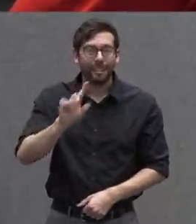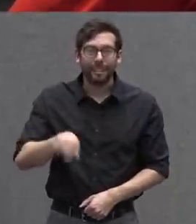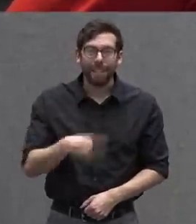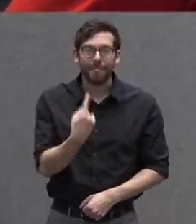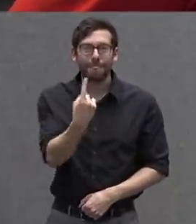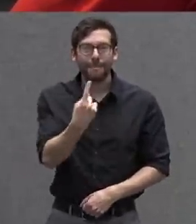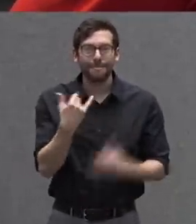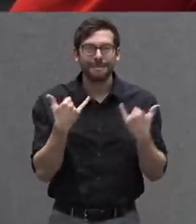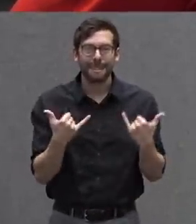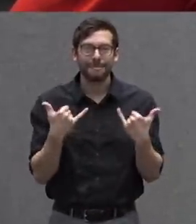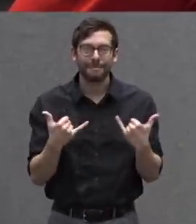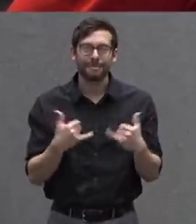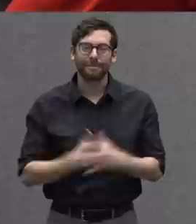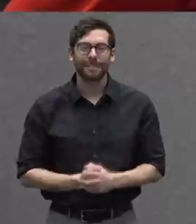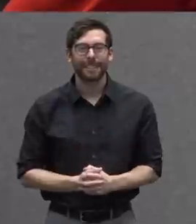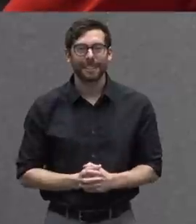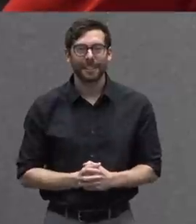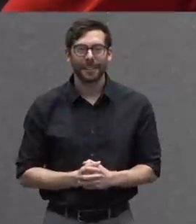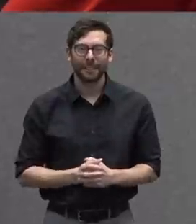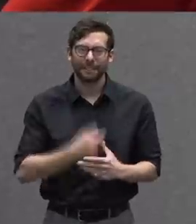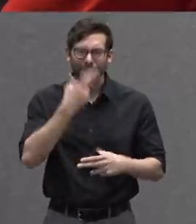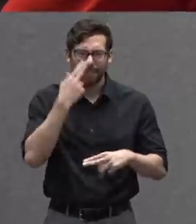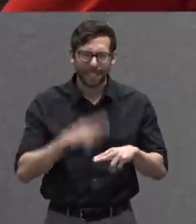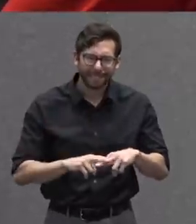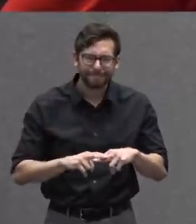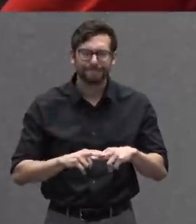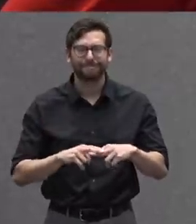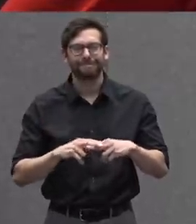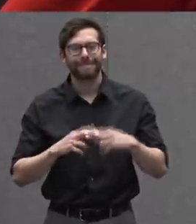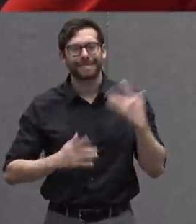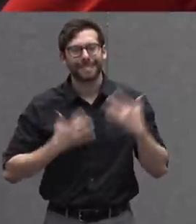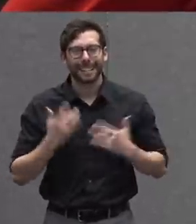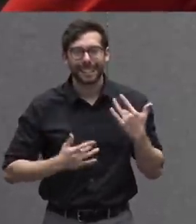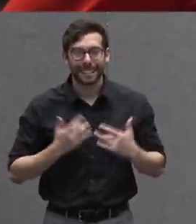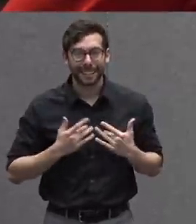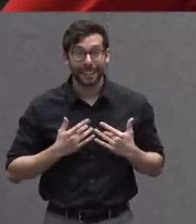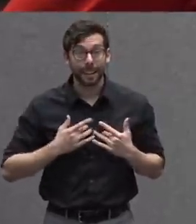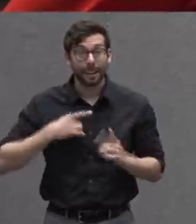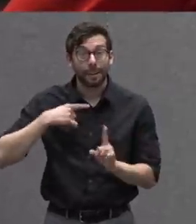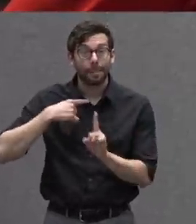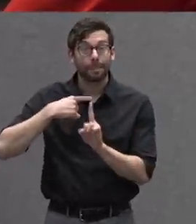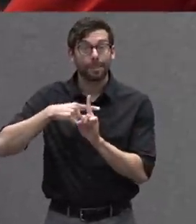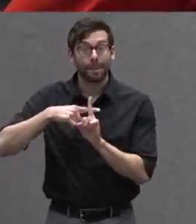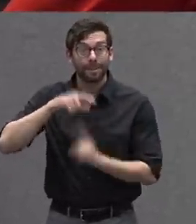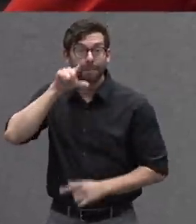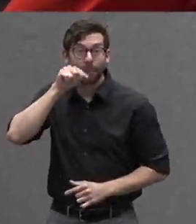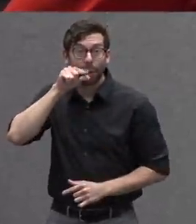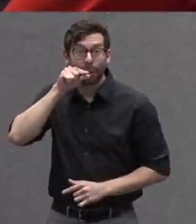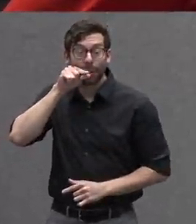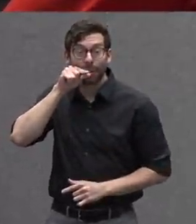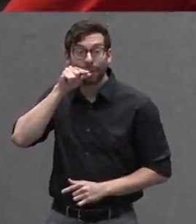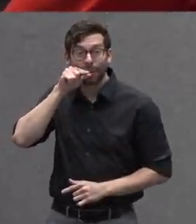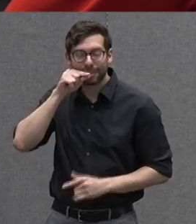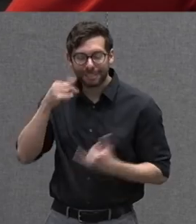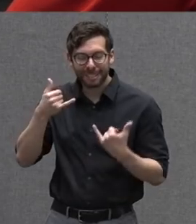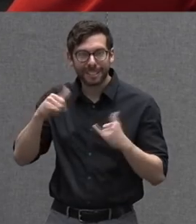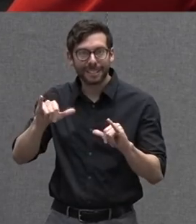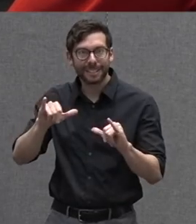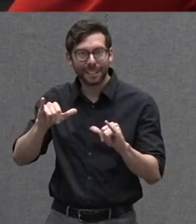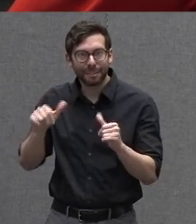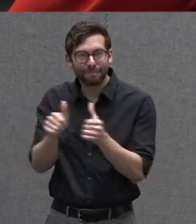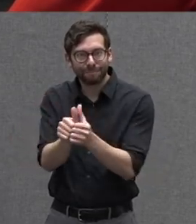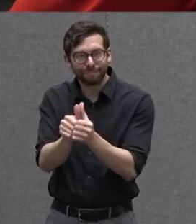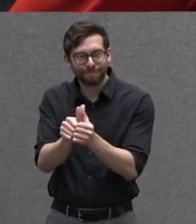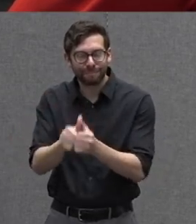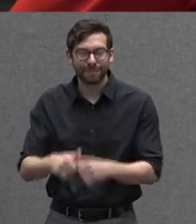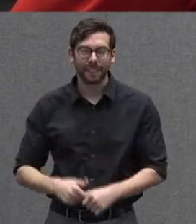How exciting and fun. And the bird is still with them too. I wonder